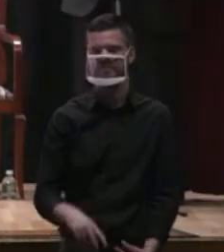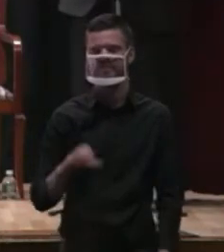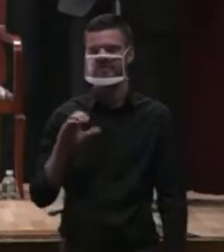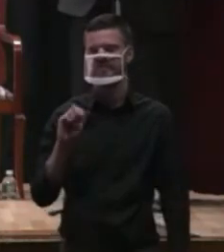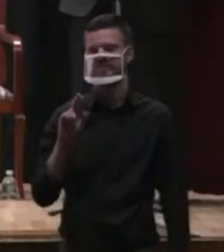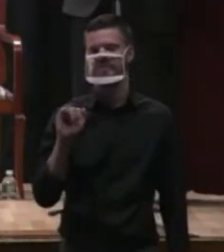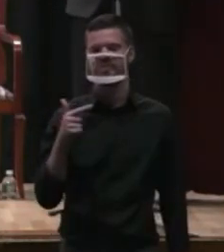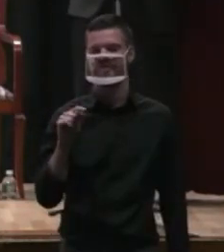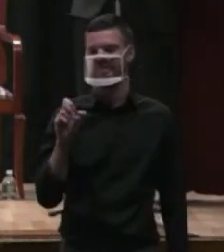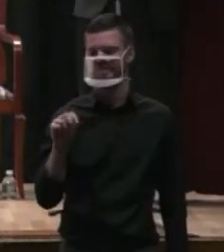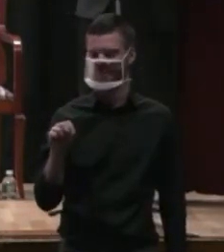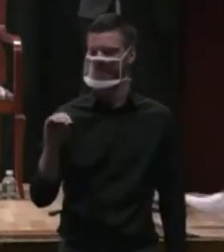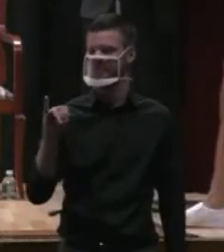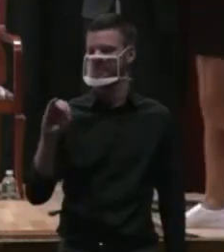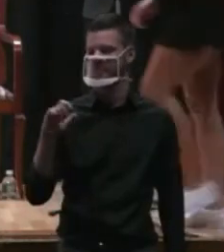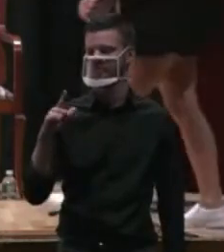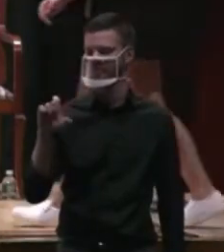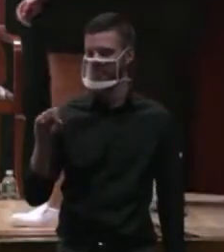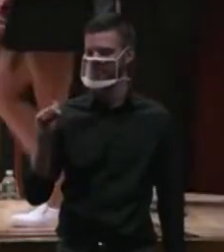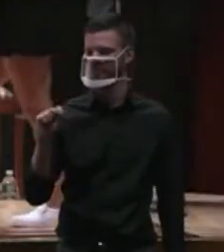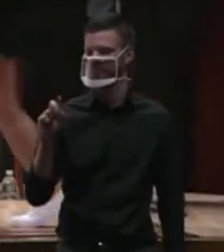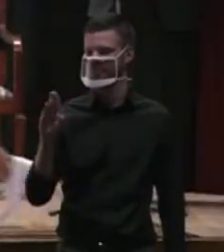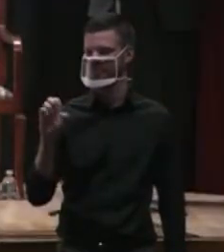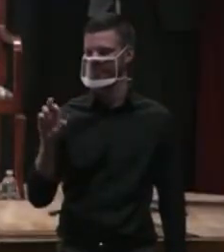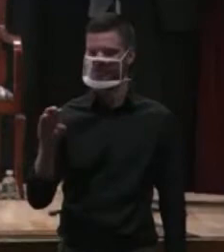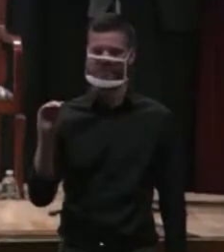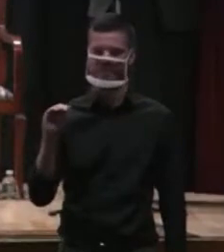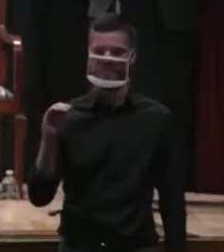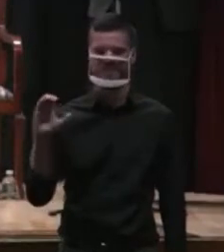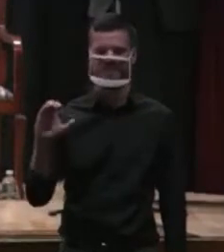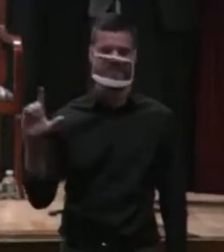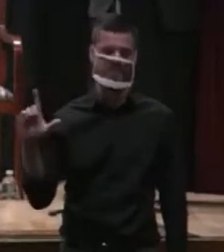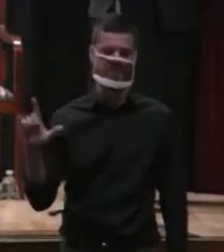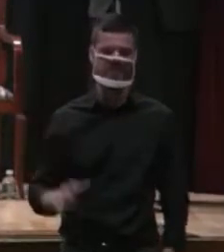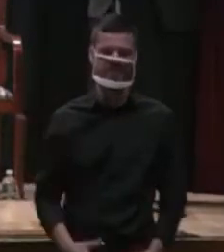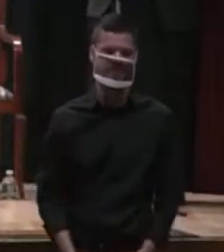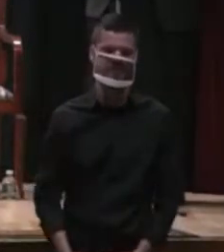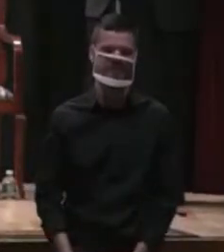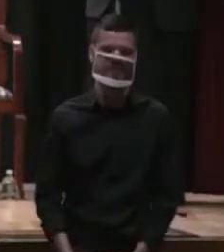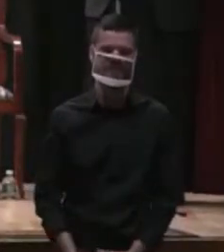Carrington Michelle Stuber, magna cum laude.